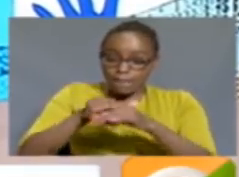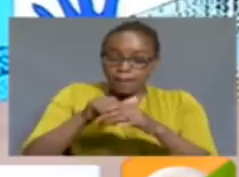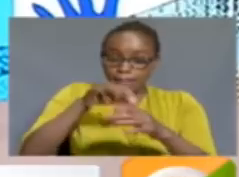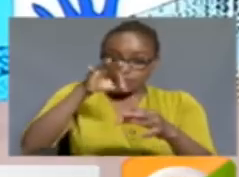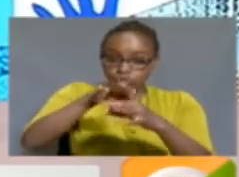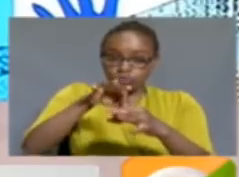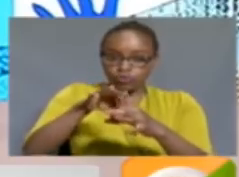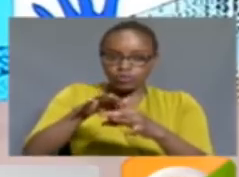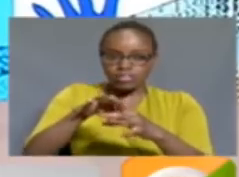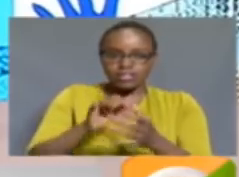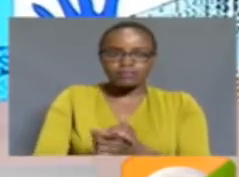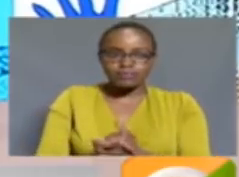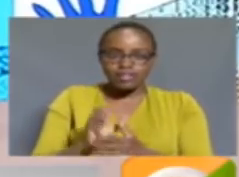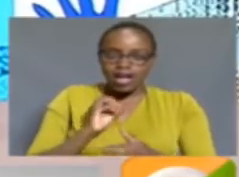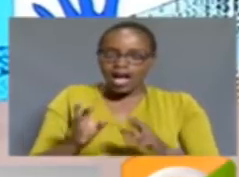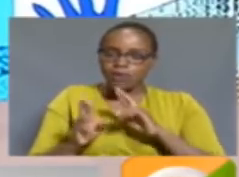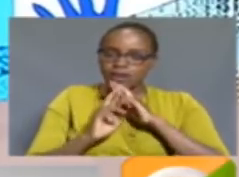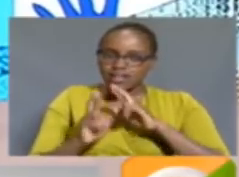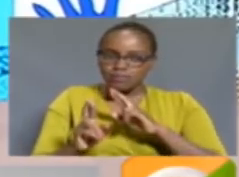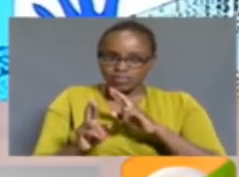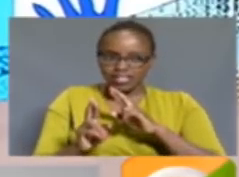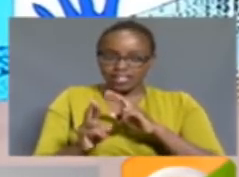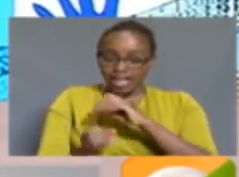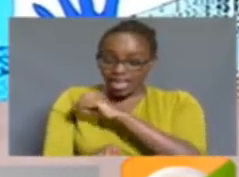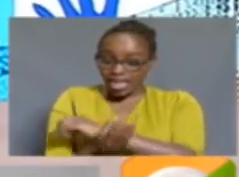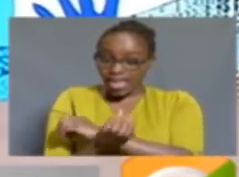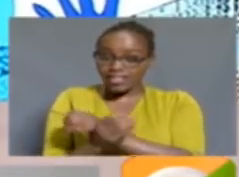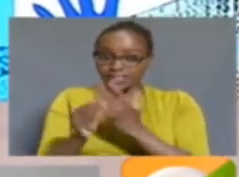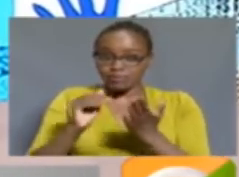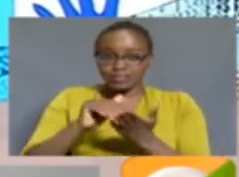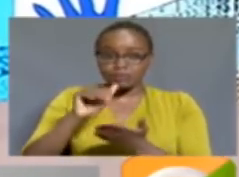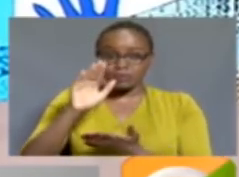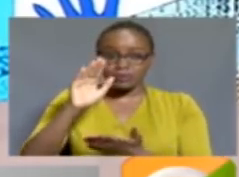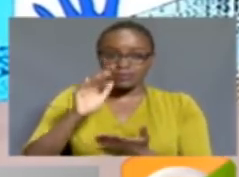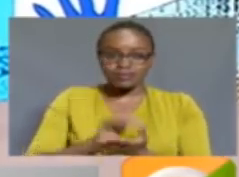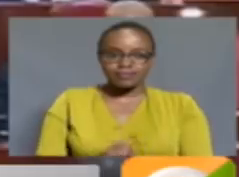vote. Chemutai Goin has the details.